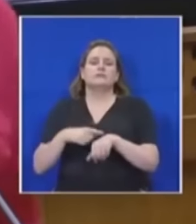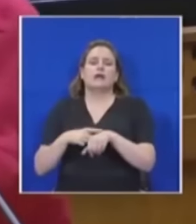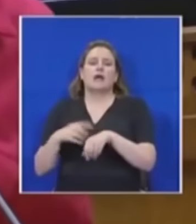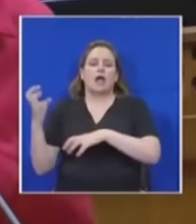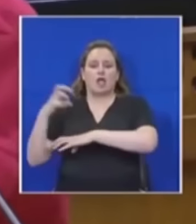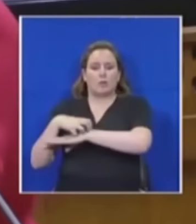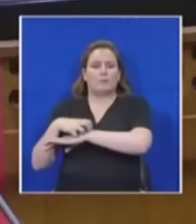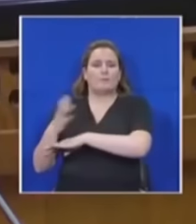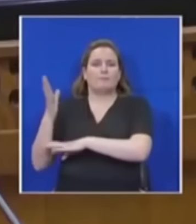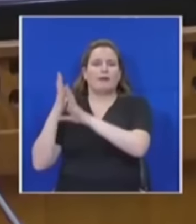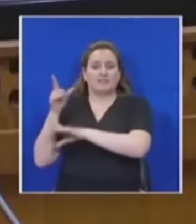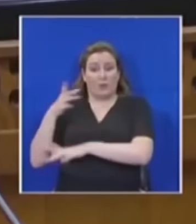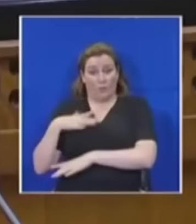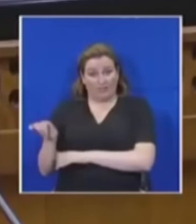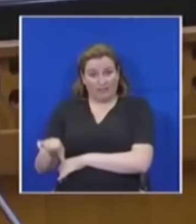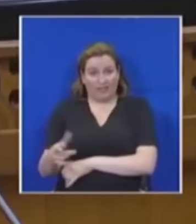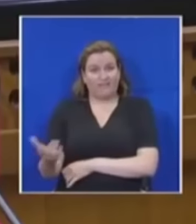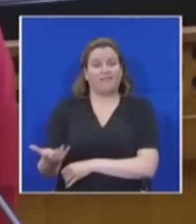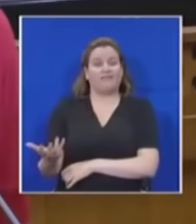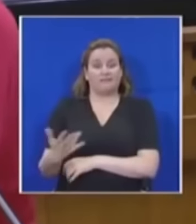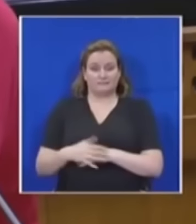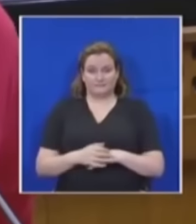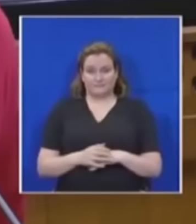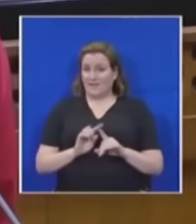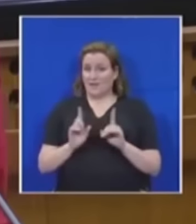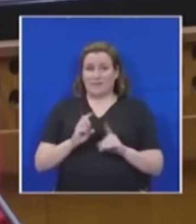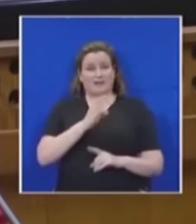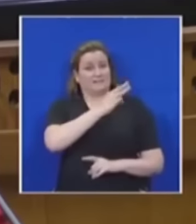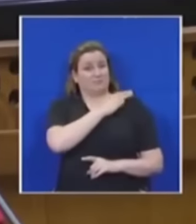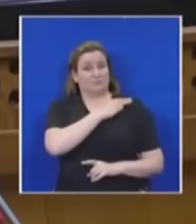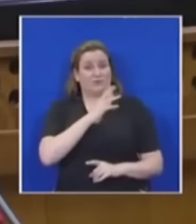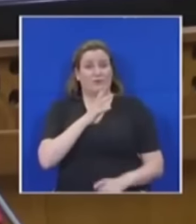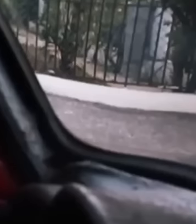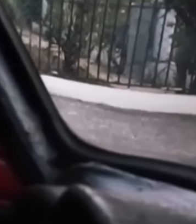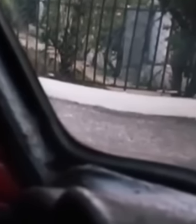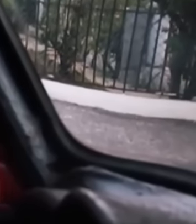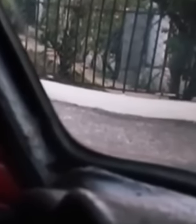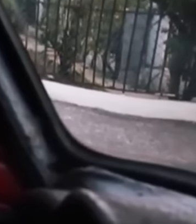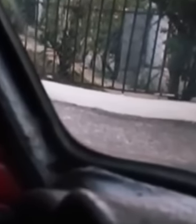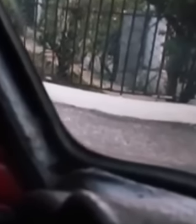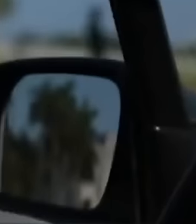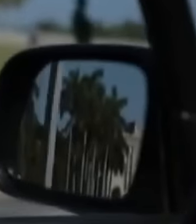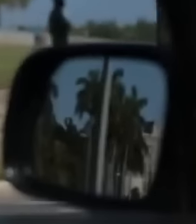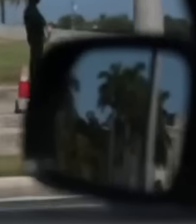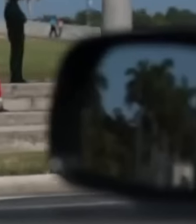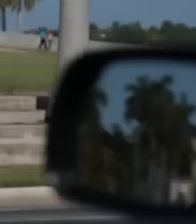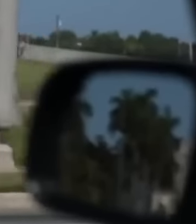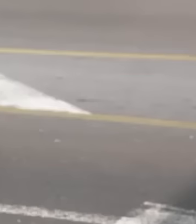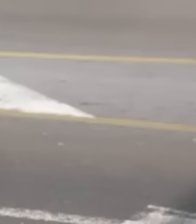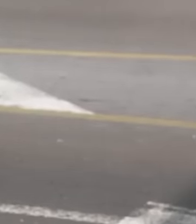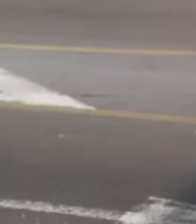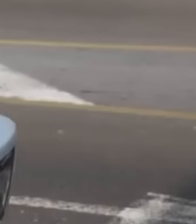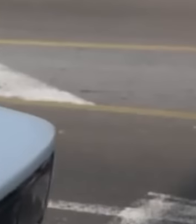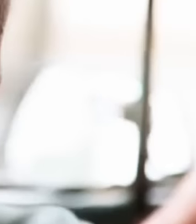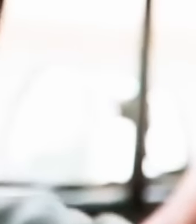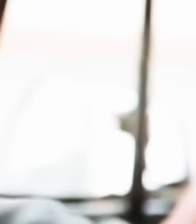that Cuba's unemployment officially stands at less than 3%. The reason why taxi drivers make so much more than